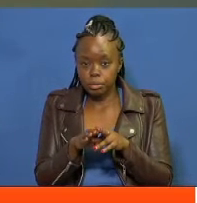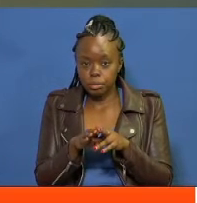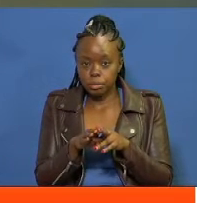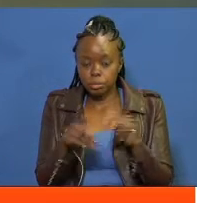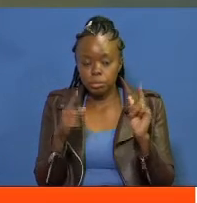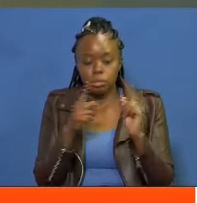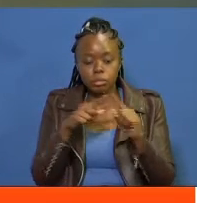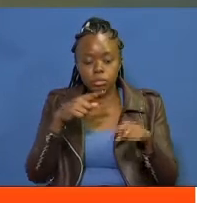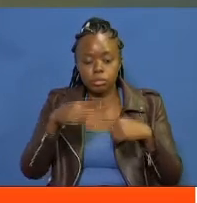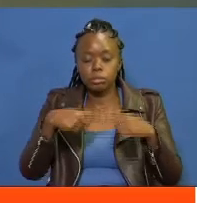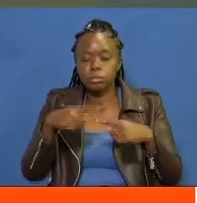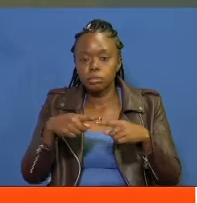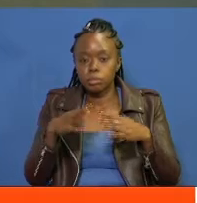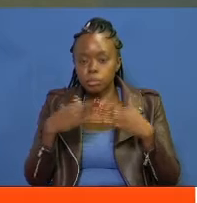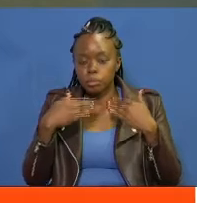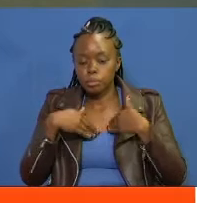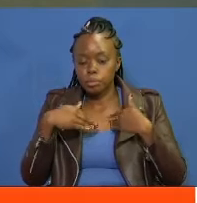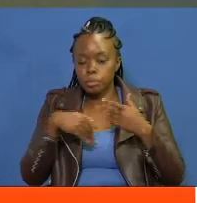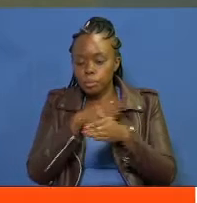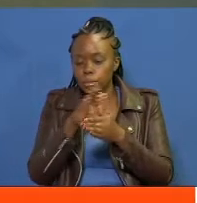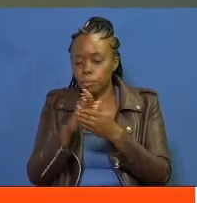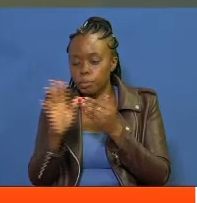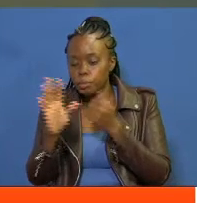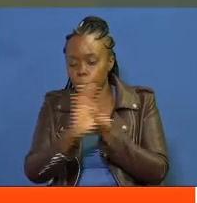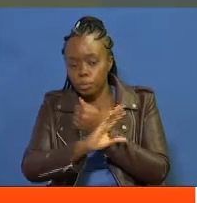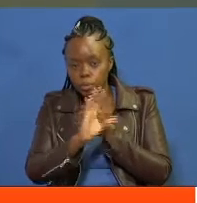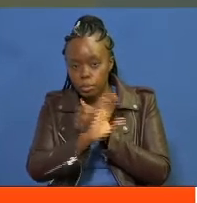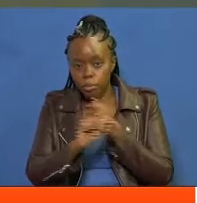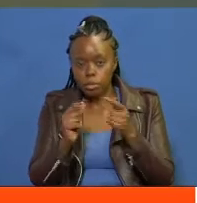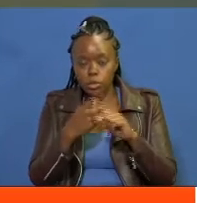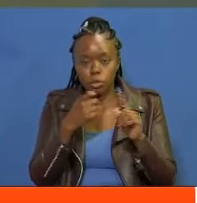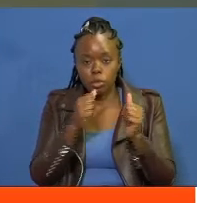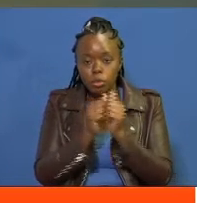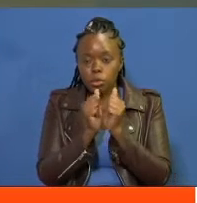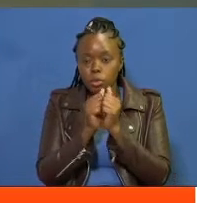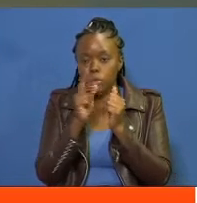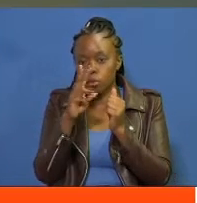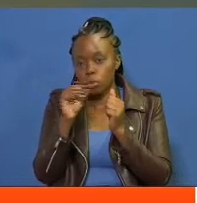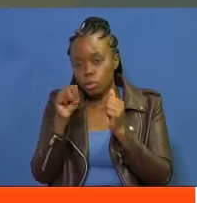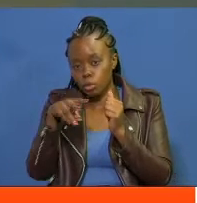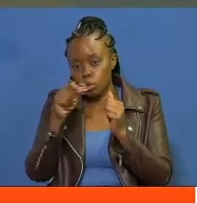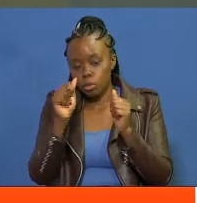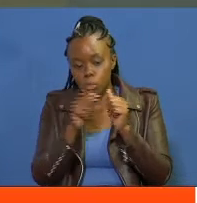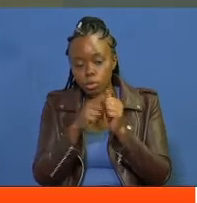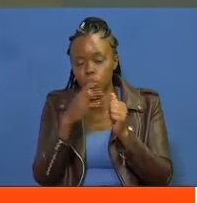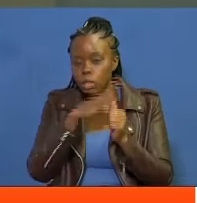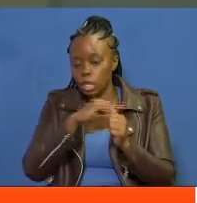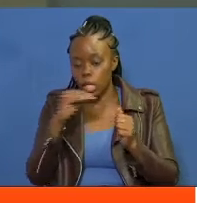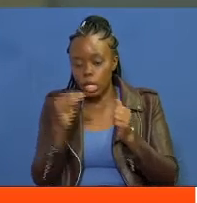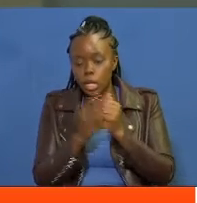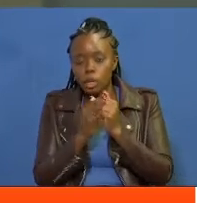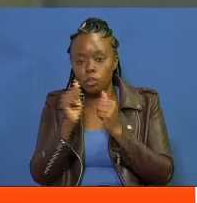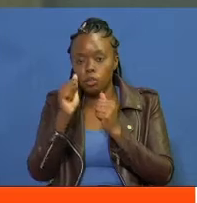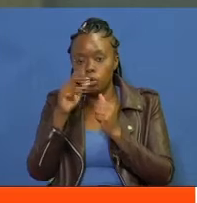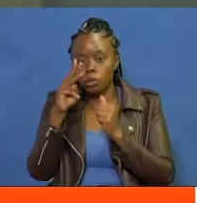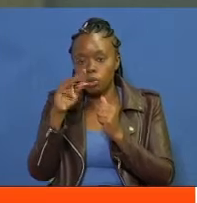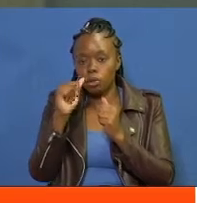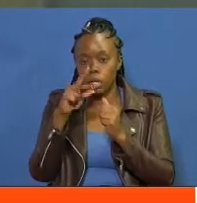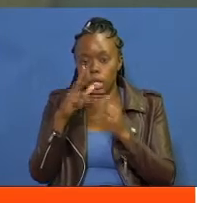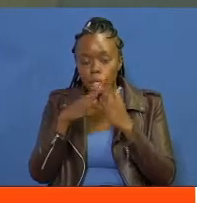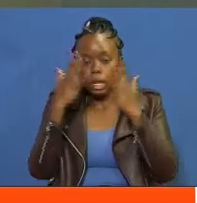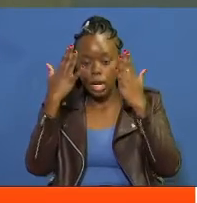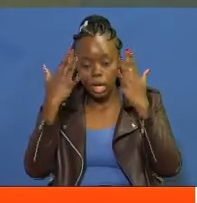to continue across the country from 10 p.m. and 4 a.m. This applies